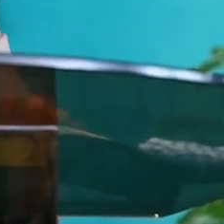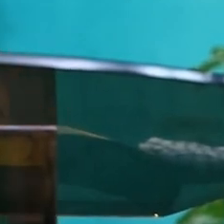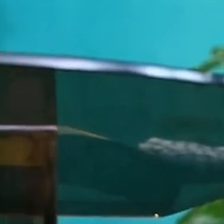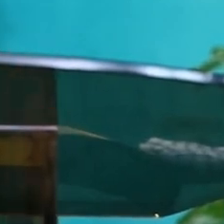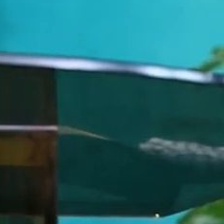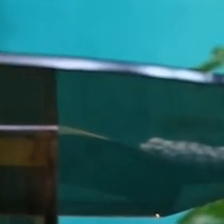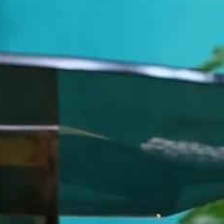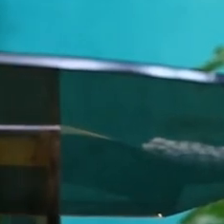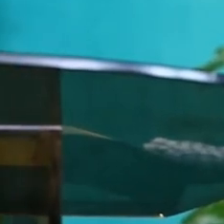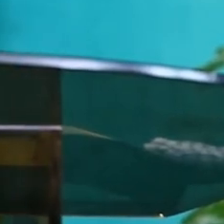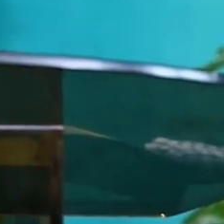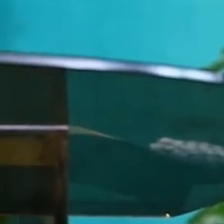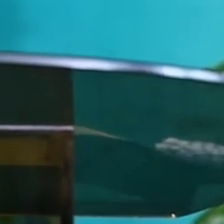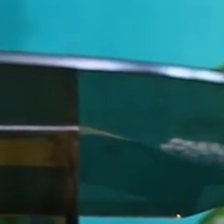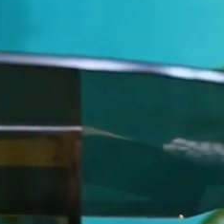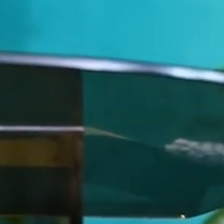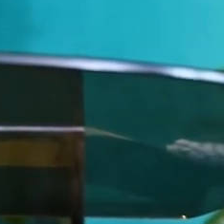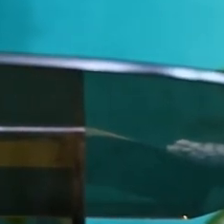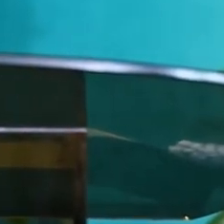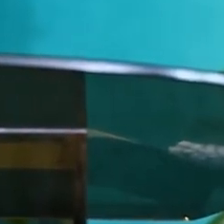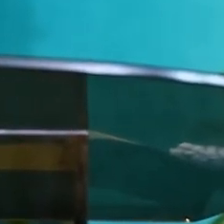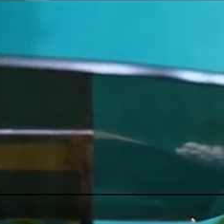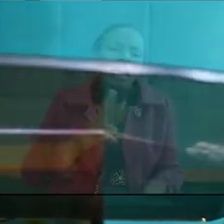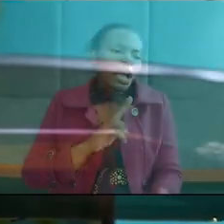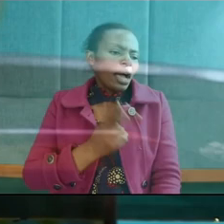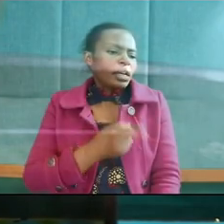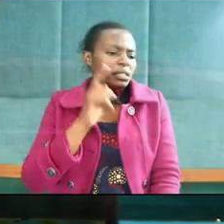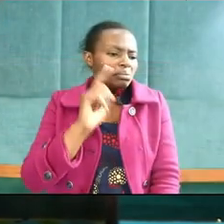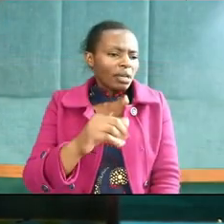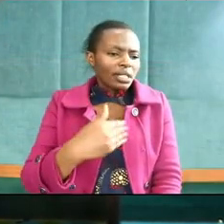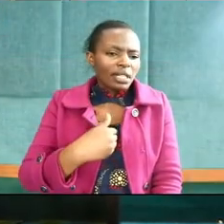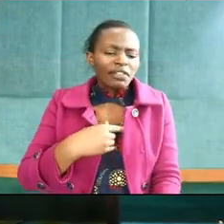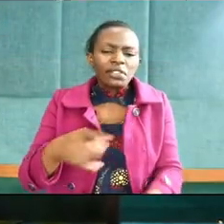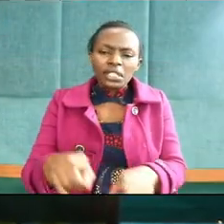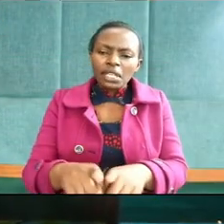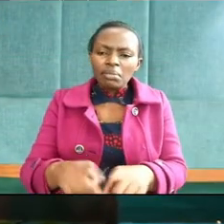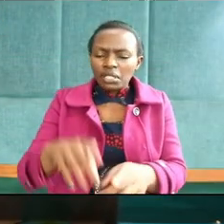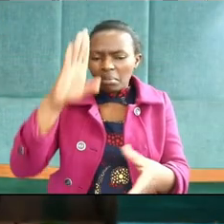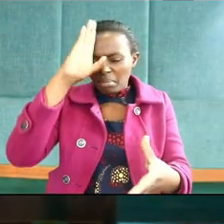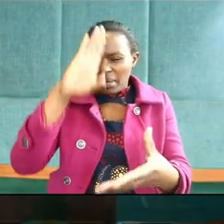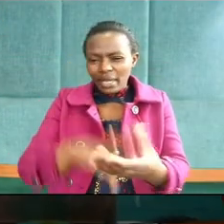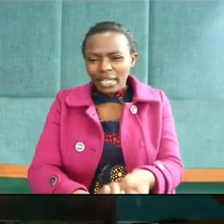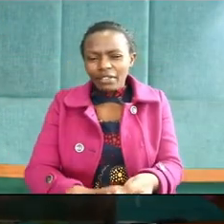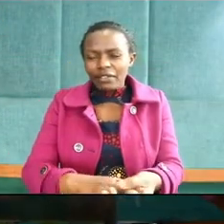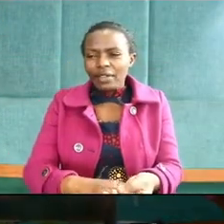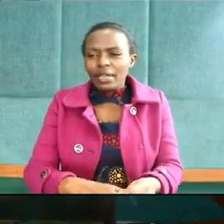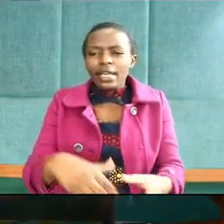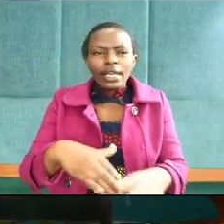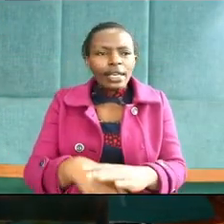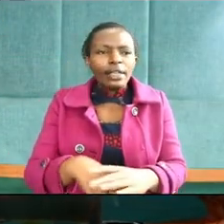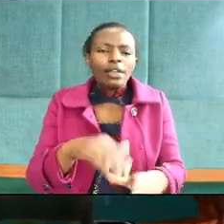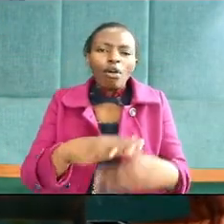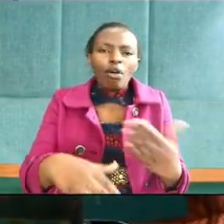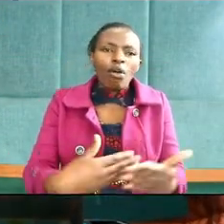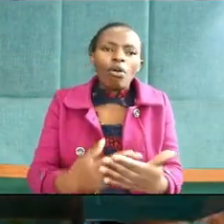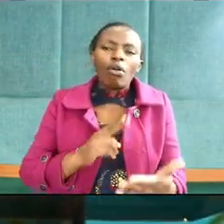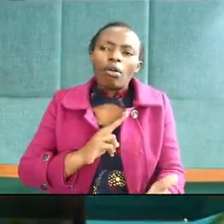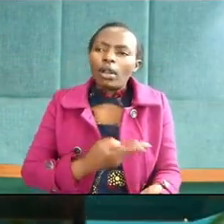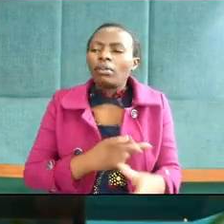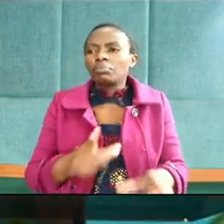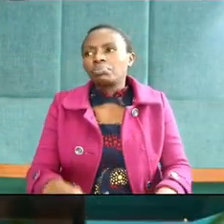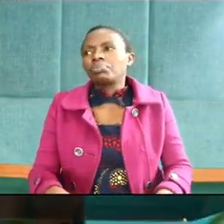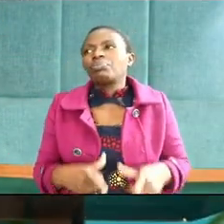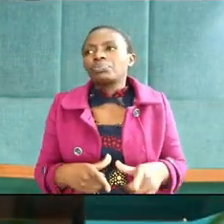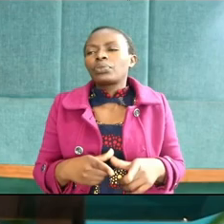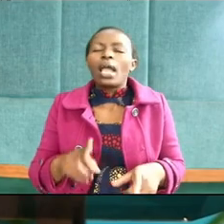There must be some common ground of belief system that you can engage in. Let